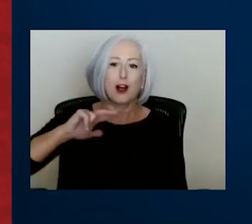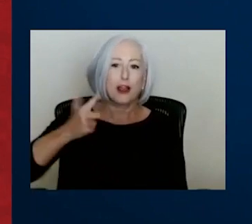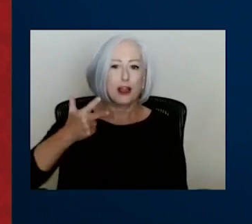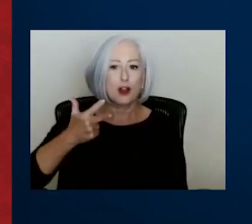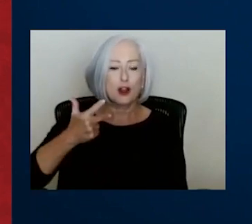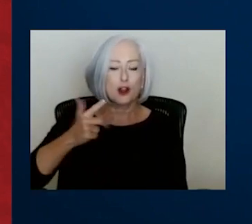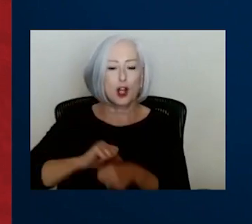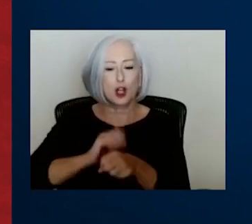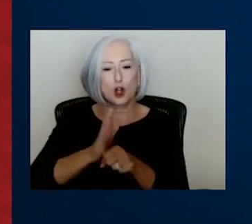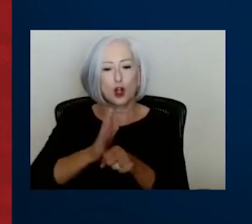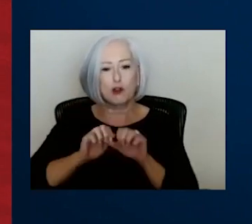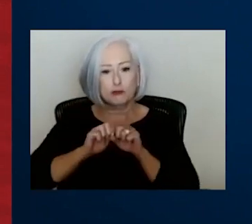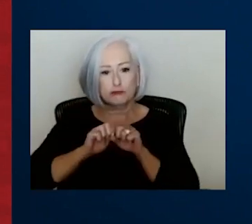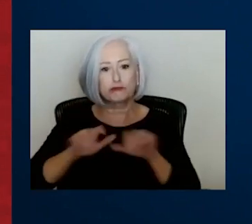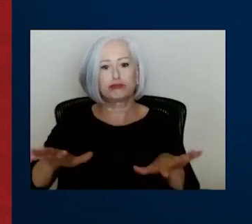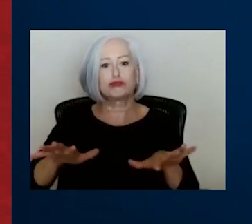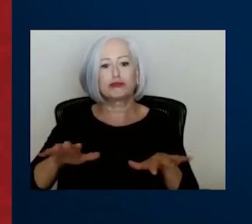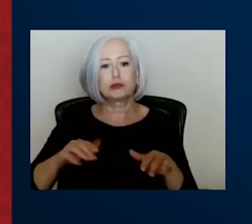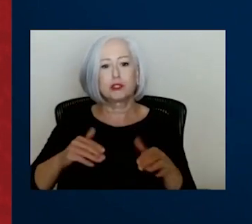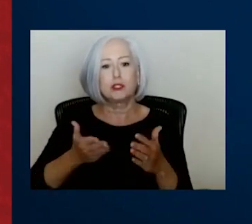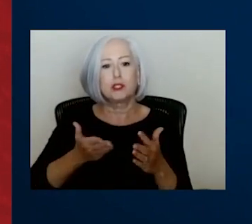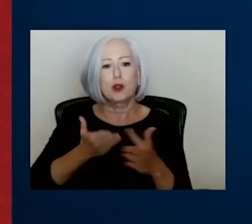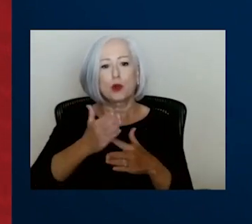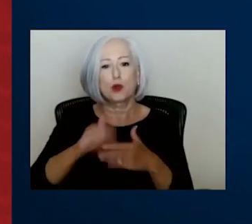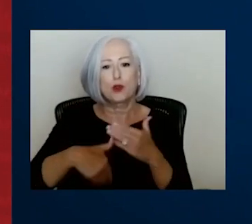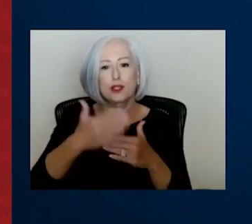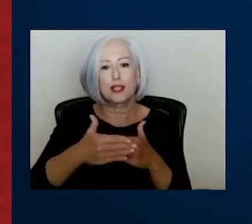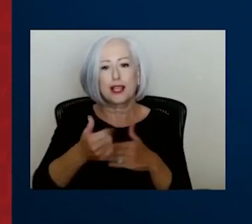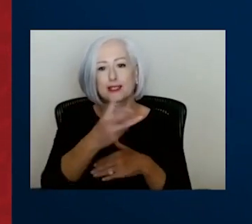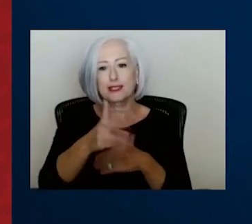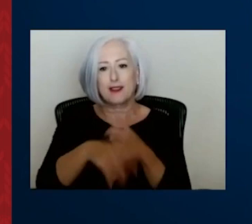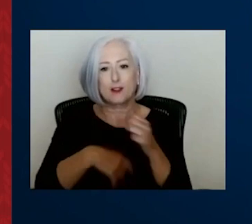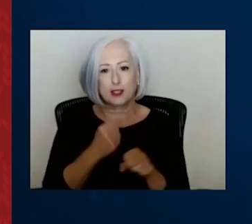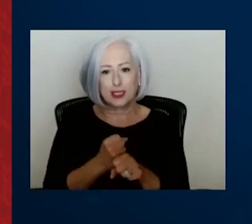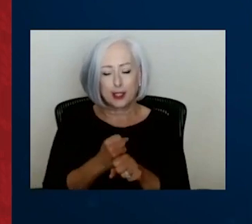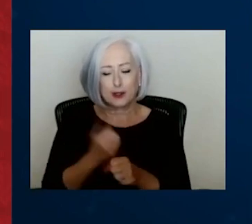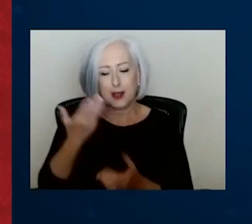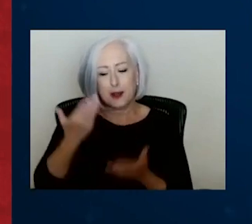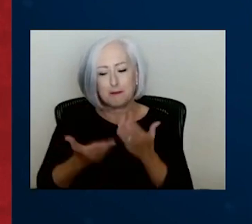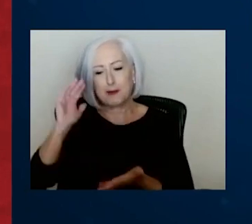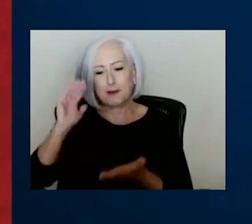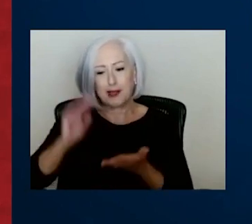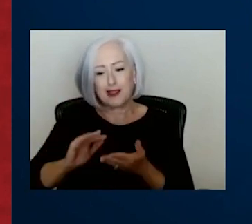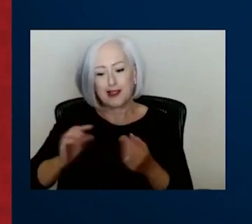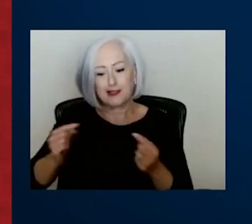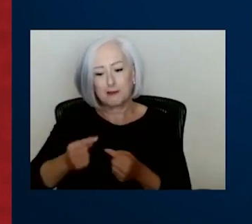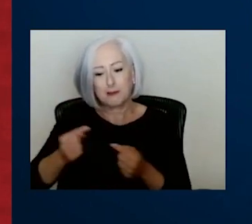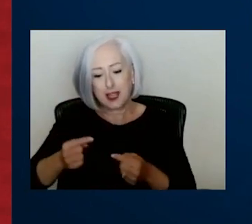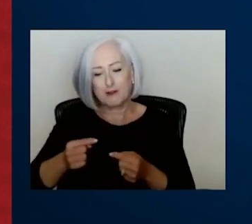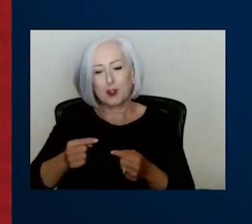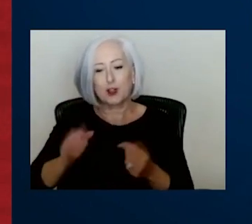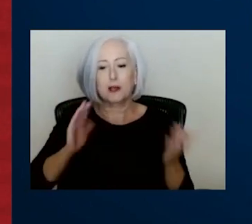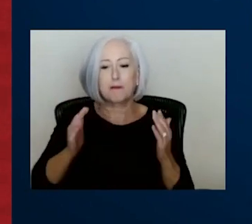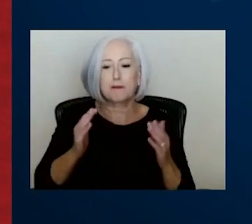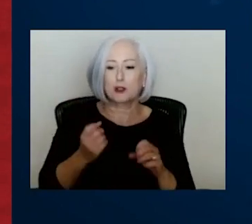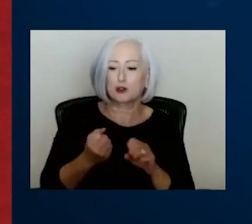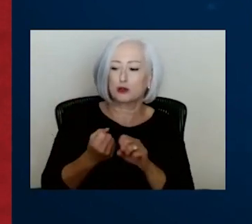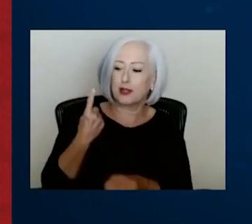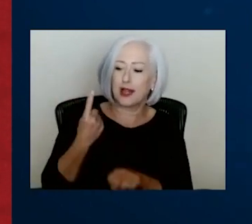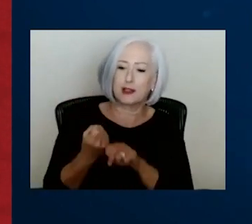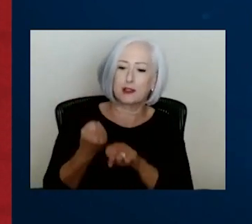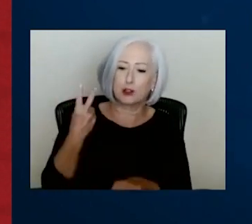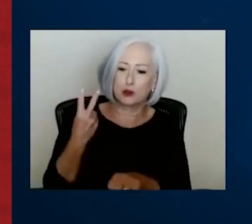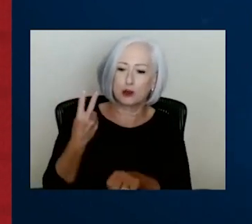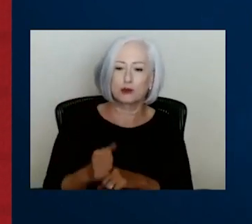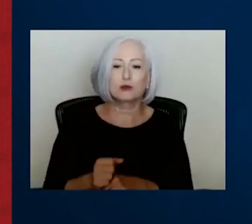during the next several years. Maybe less painful, he thinks, than the past waves, but still concerning. wants you to